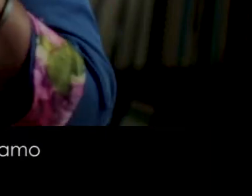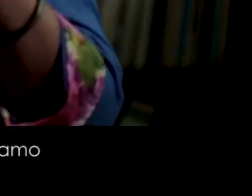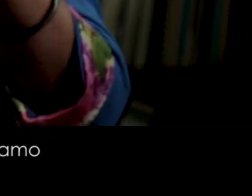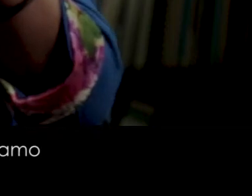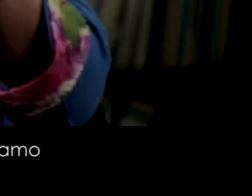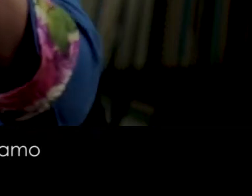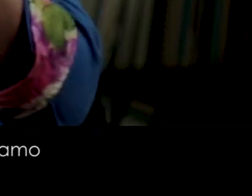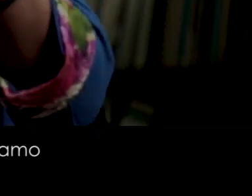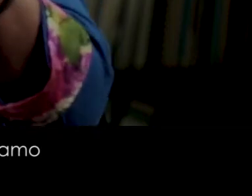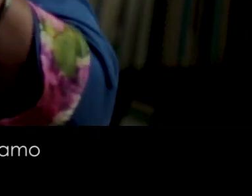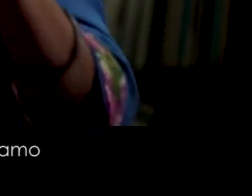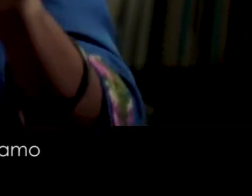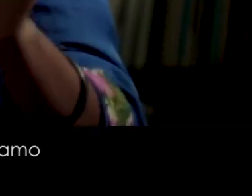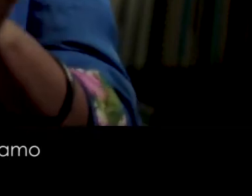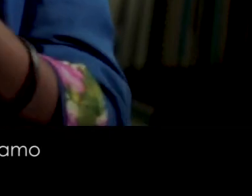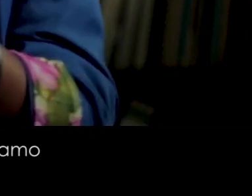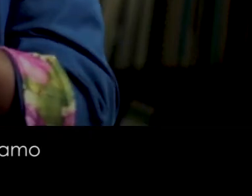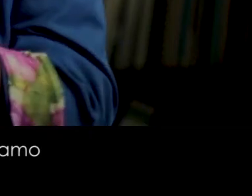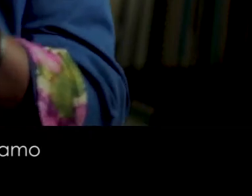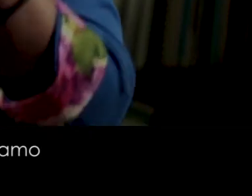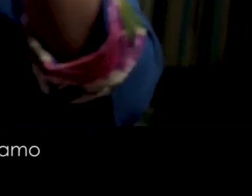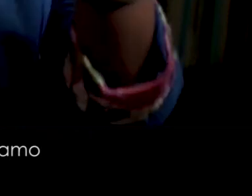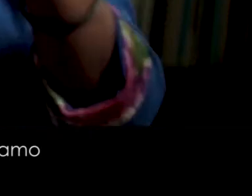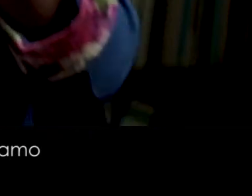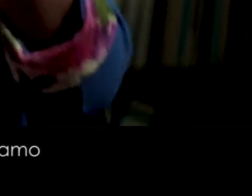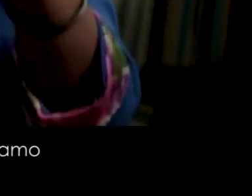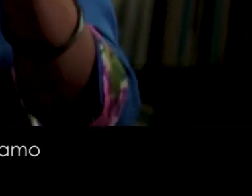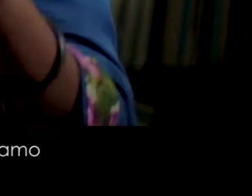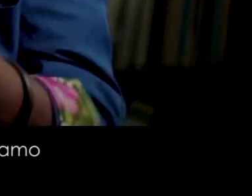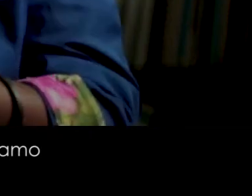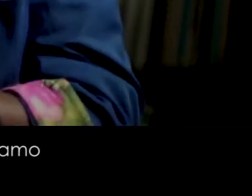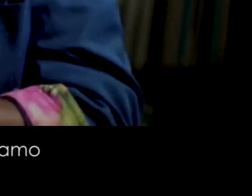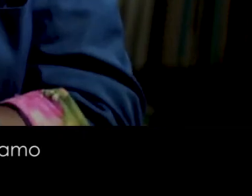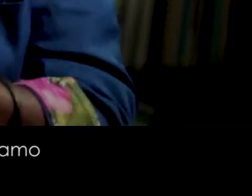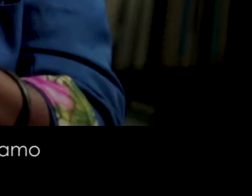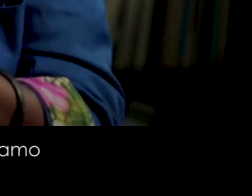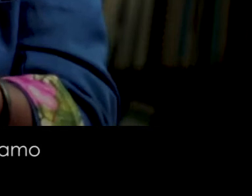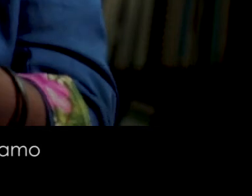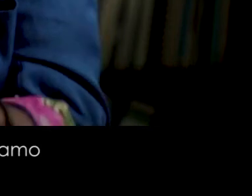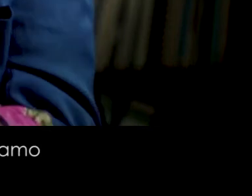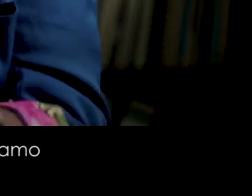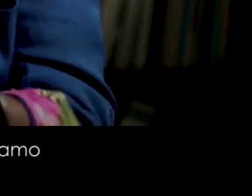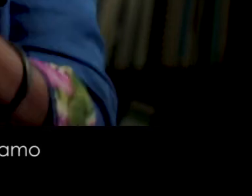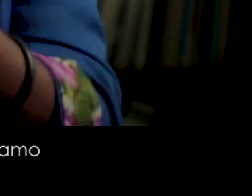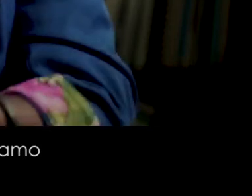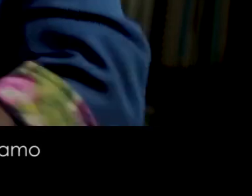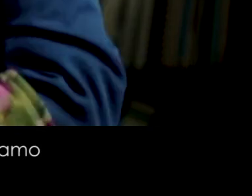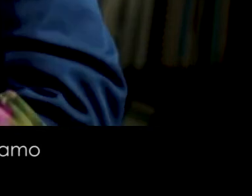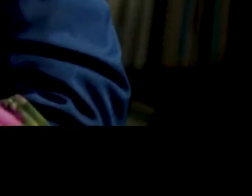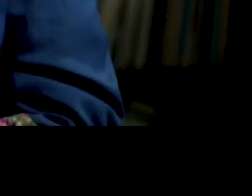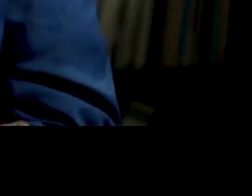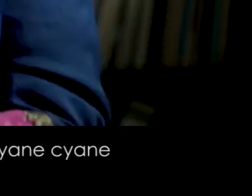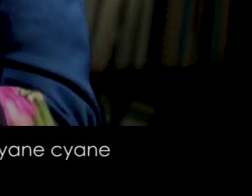to him the morning and he would understand because it was during daytime. But I had to use sign language to explain